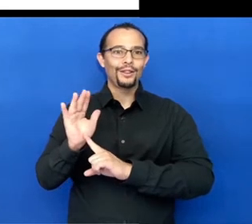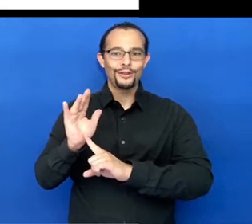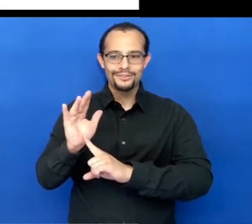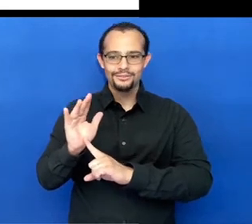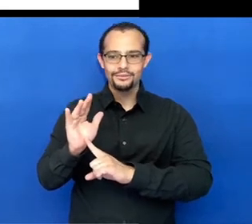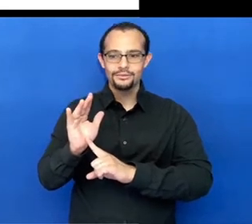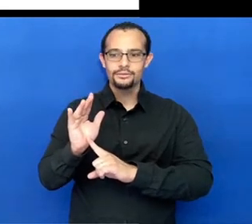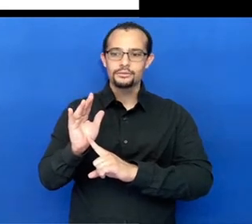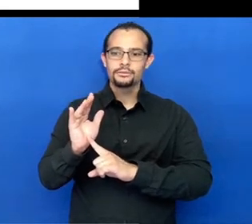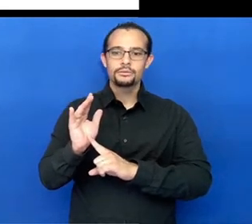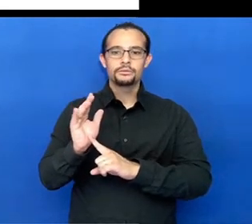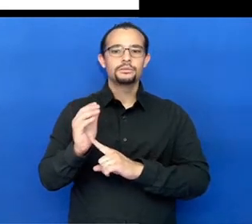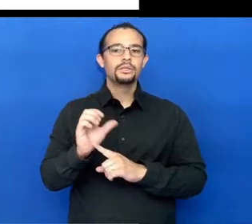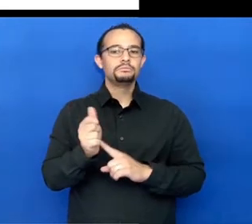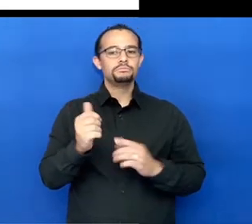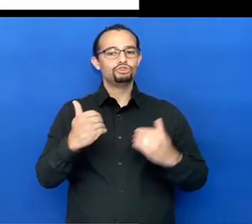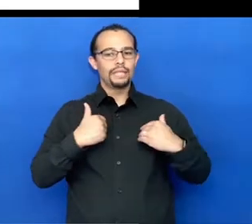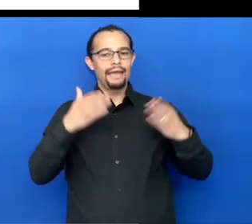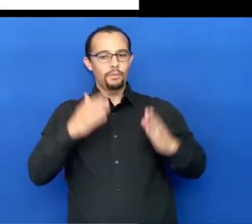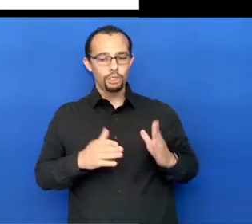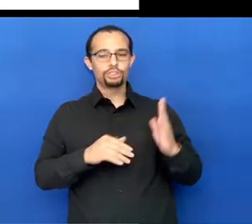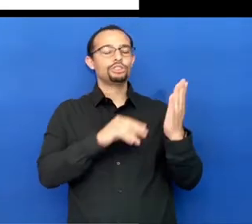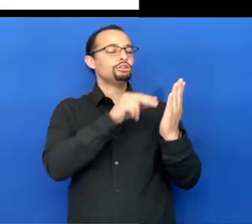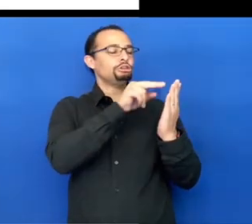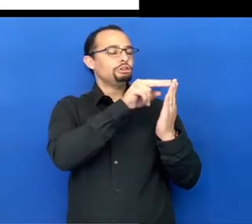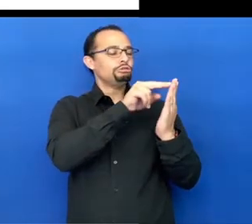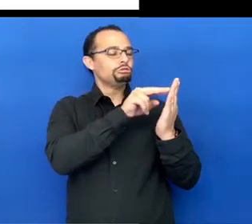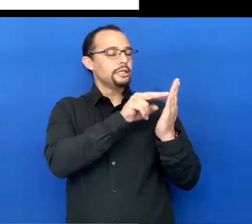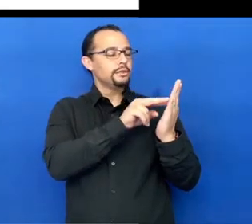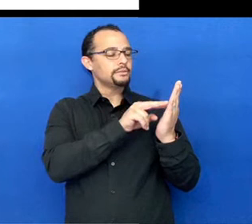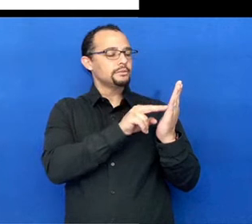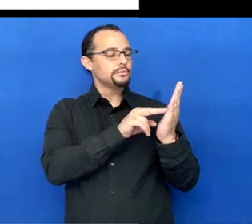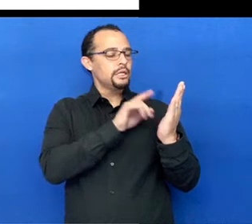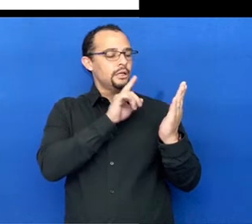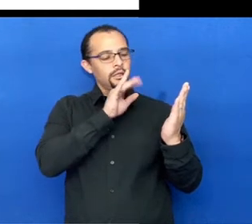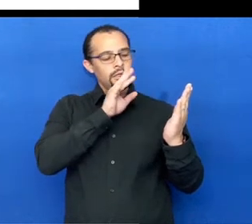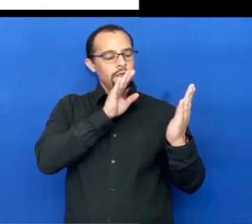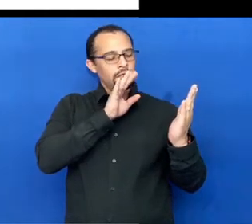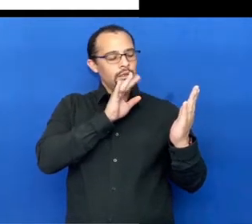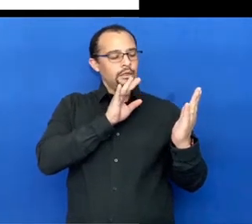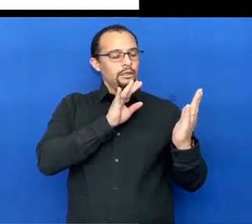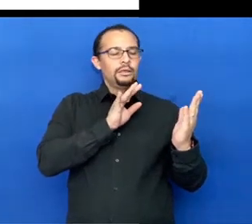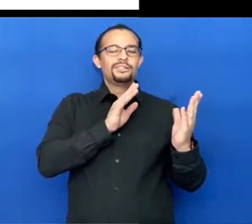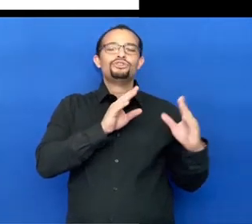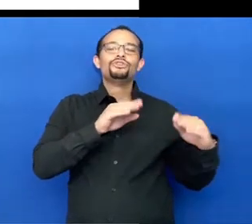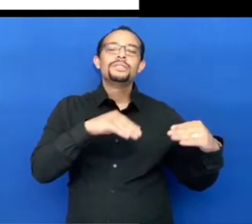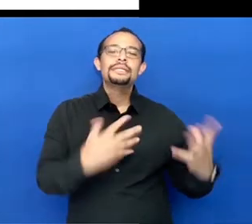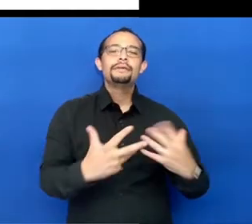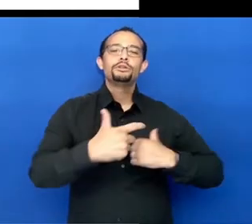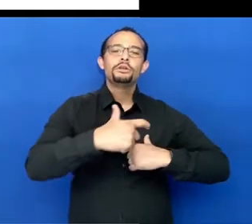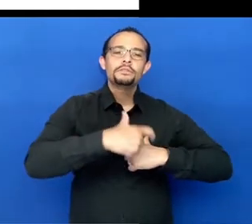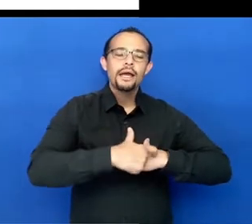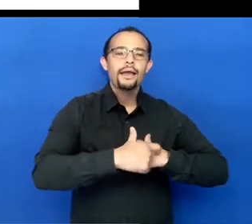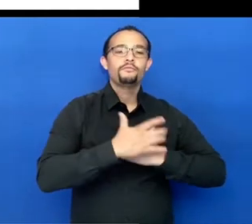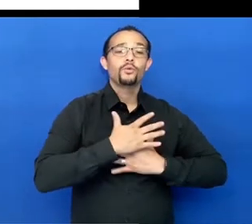the lights, utilize a candle, and we have another family member read this out loud. And just take the